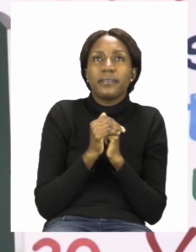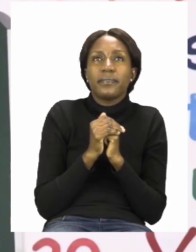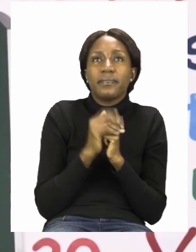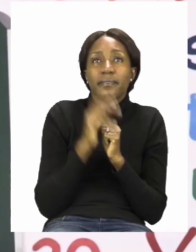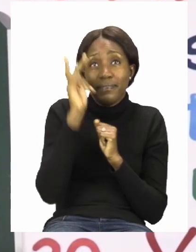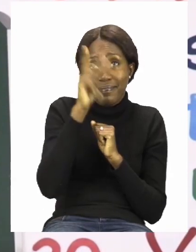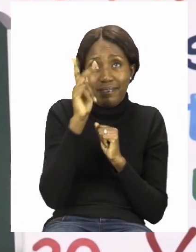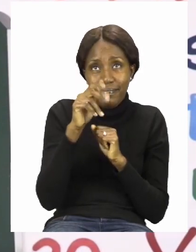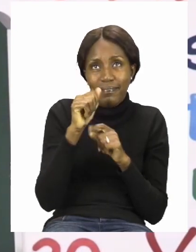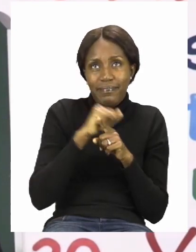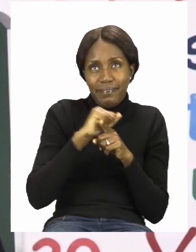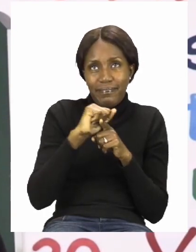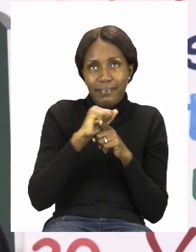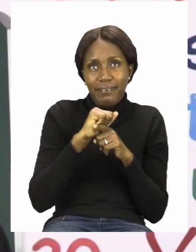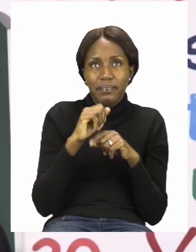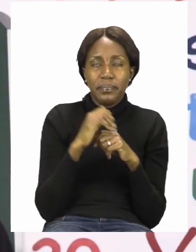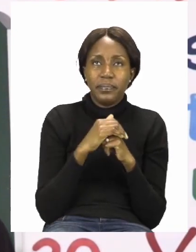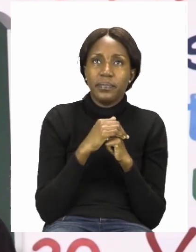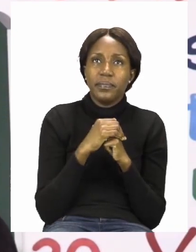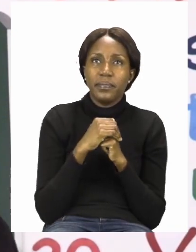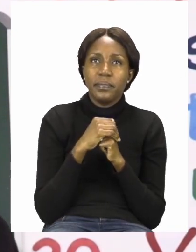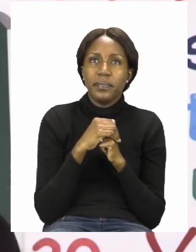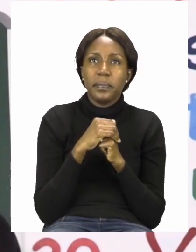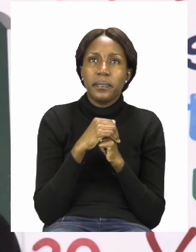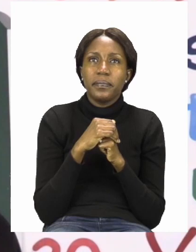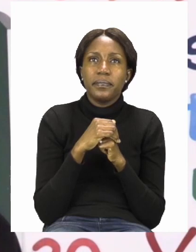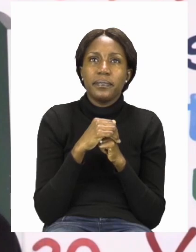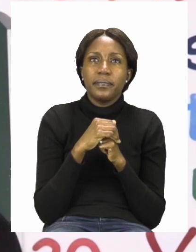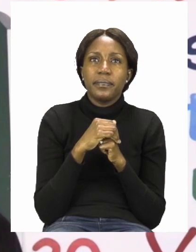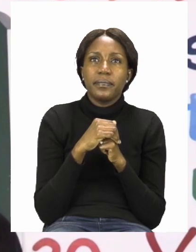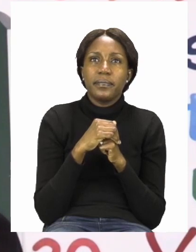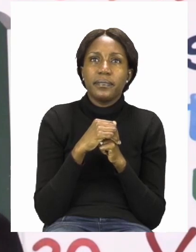try again. That was fun. Let's try again.